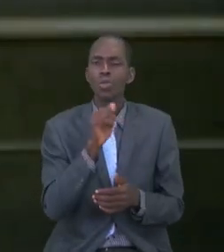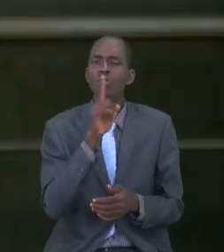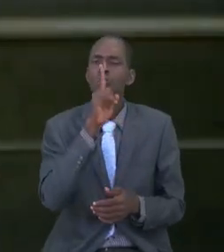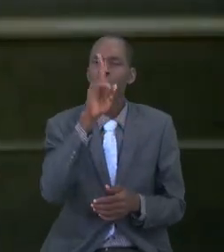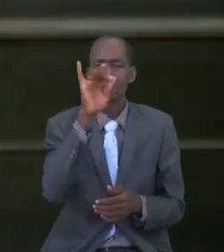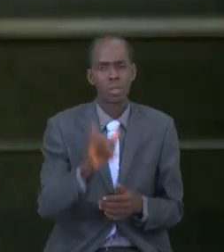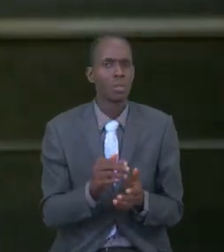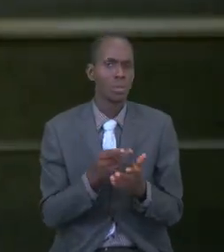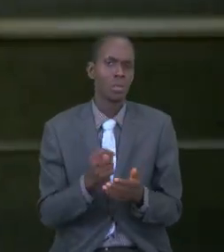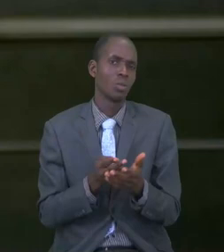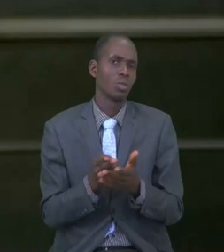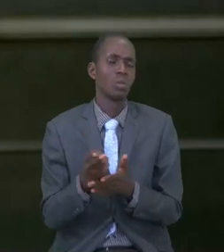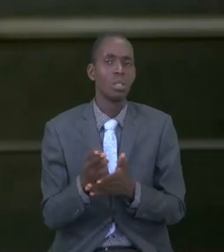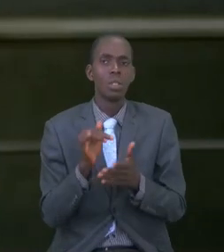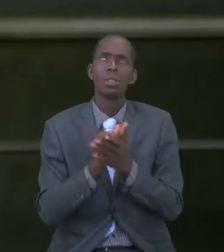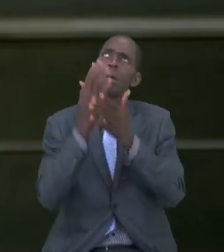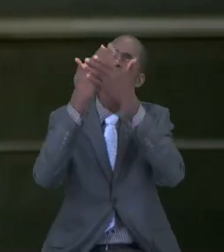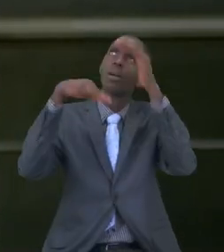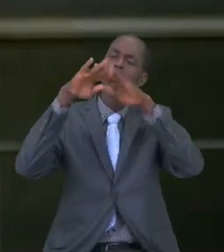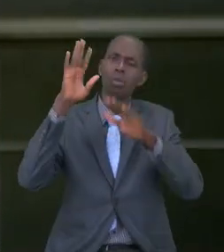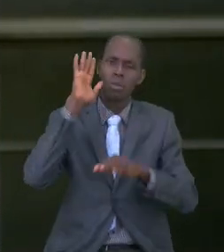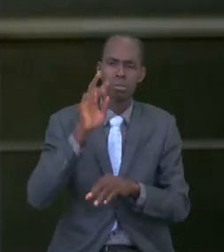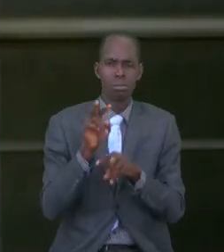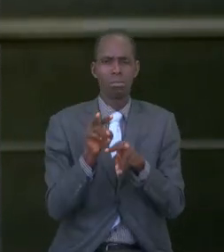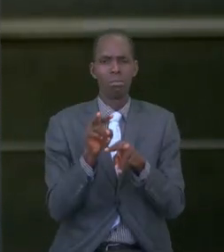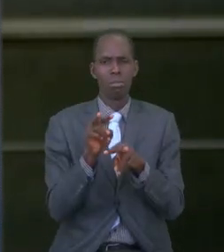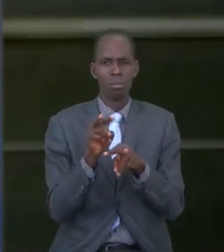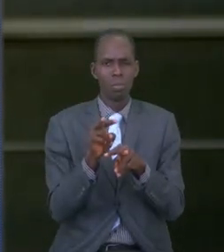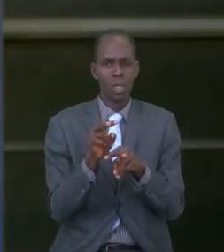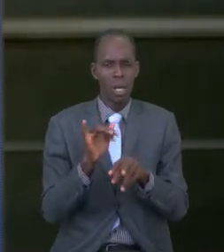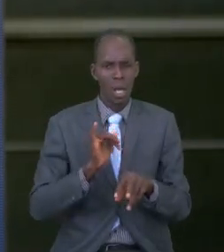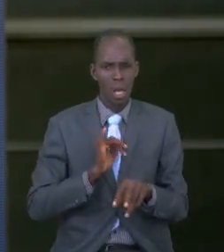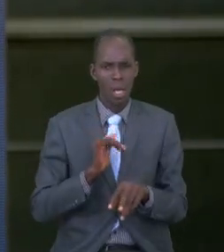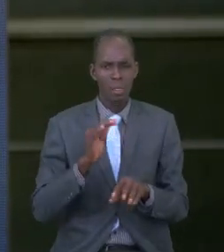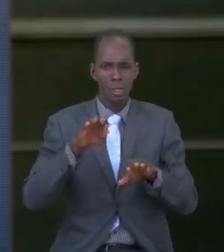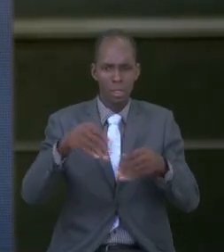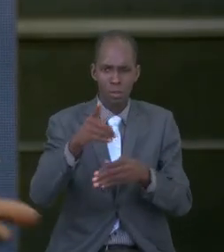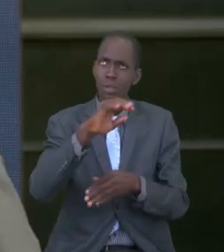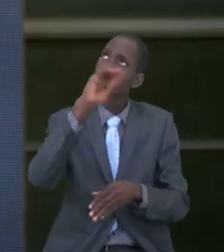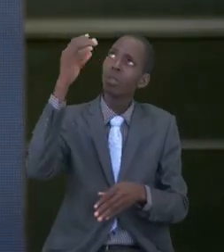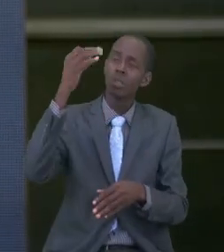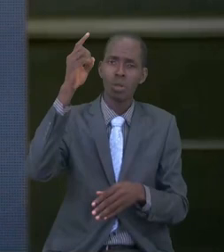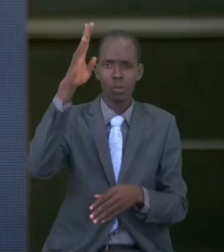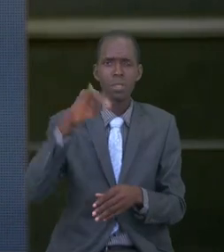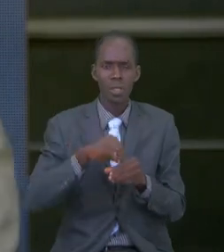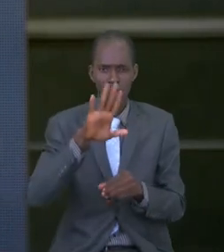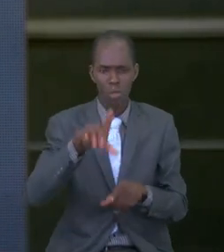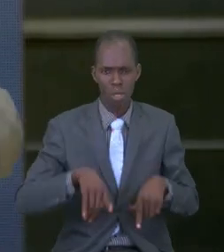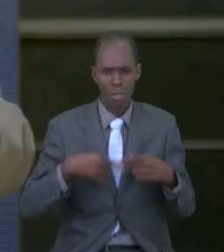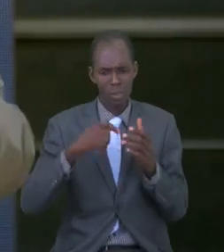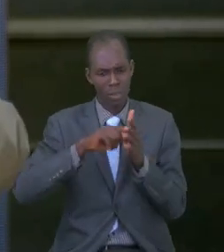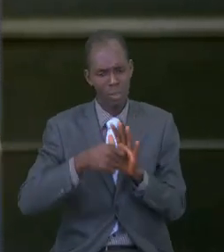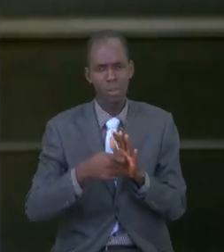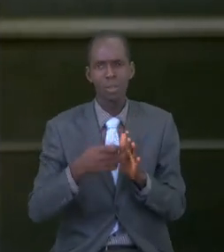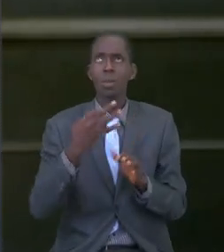that heaven will say, I have the grace of God in your life, the gift of God in your life, and all